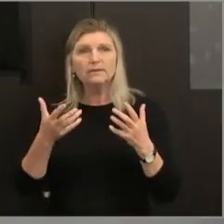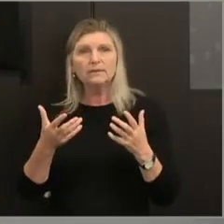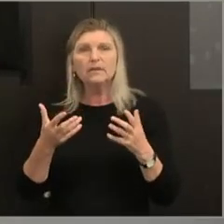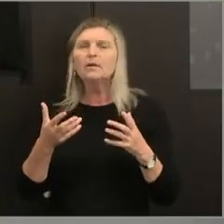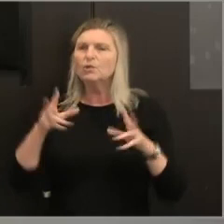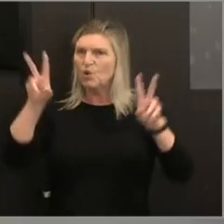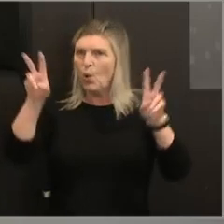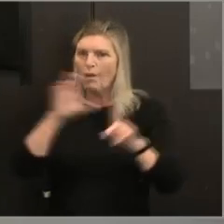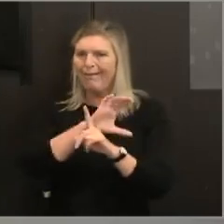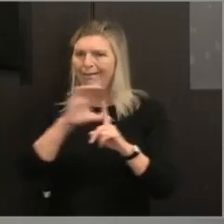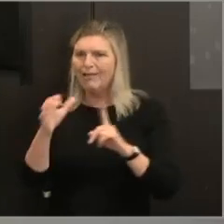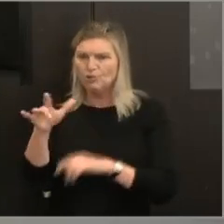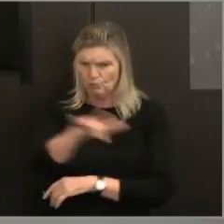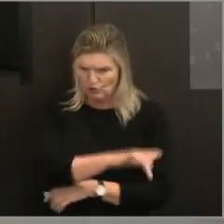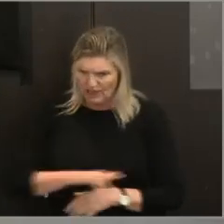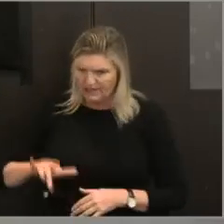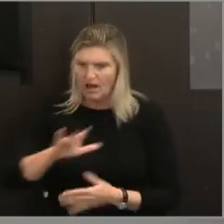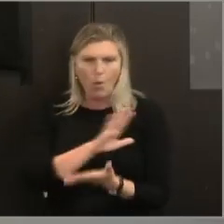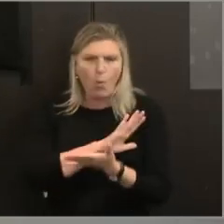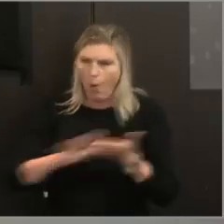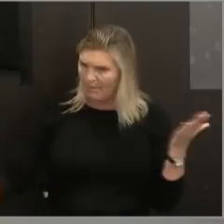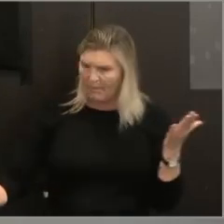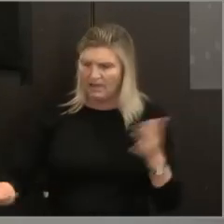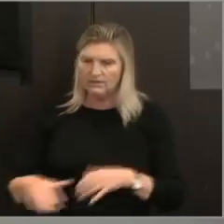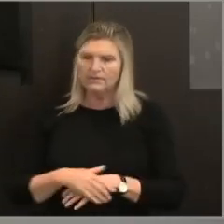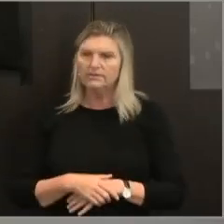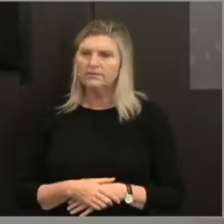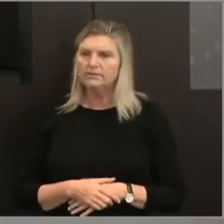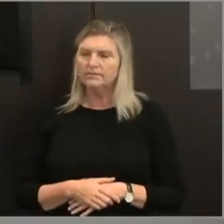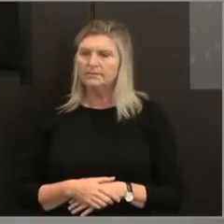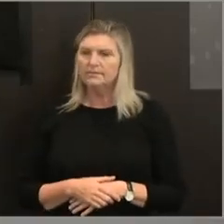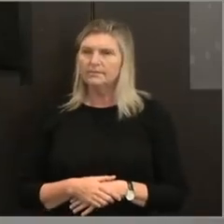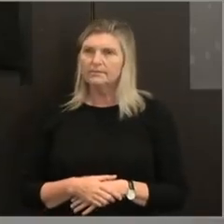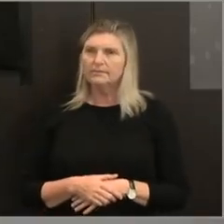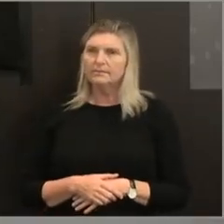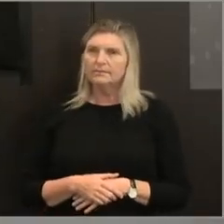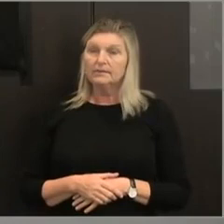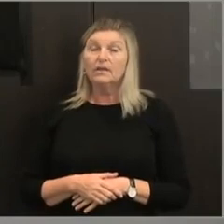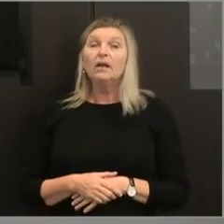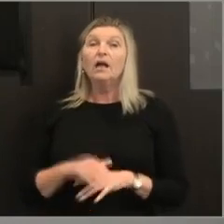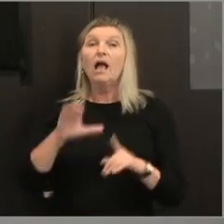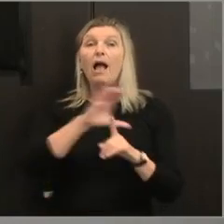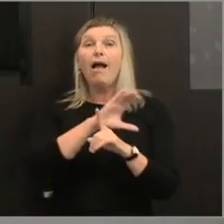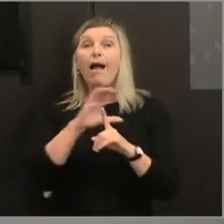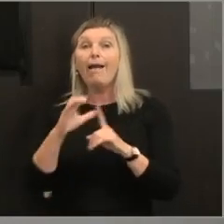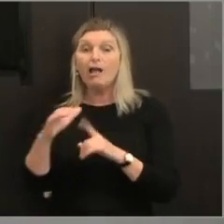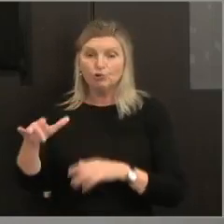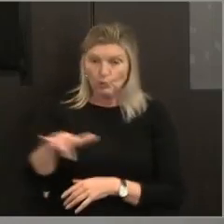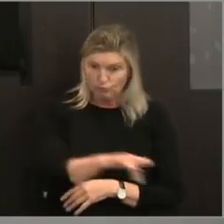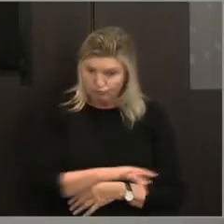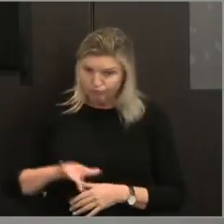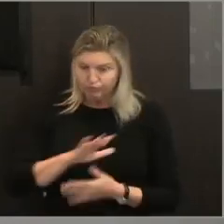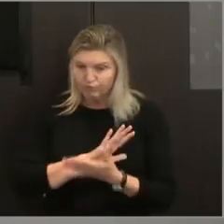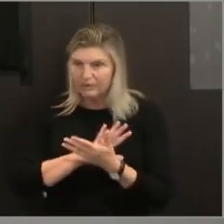cultural genocide. And to quote again from their report, "Cultural genocide is the